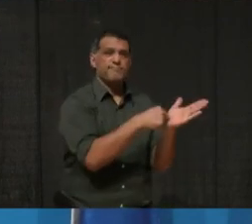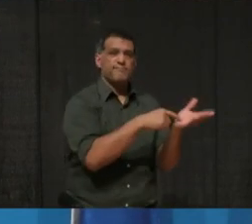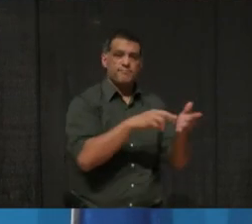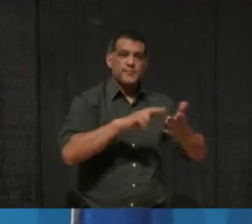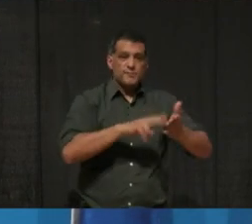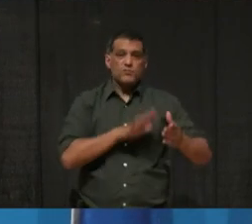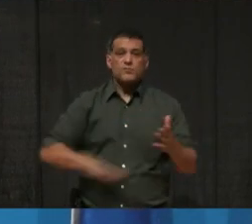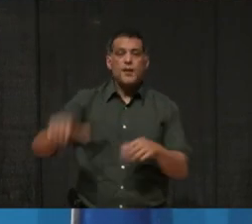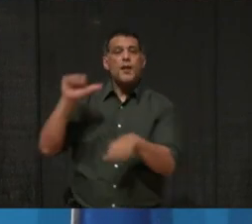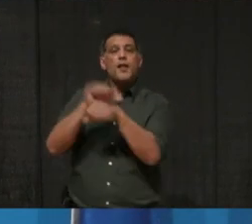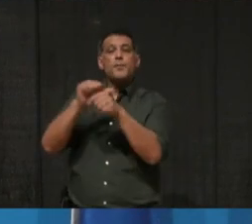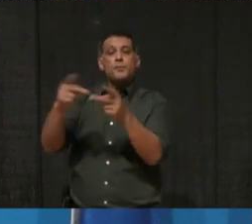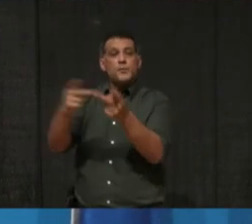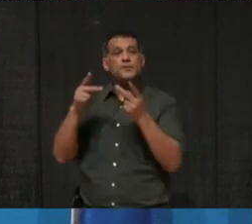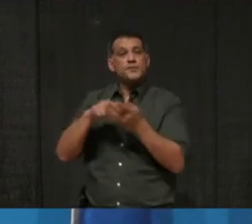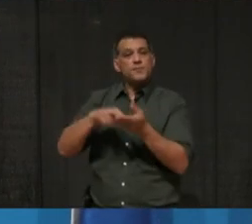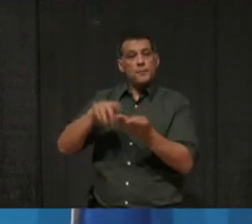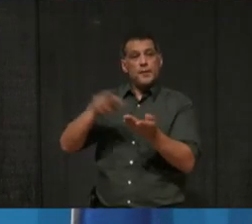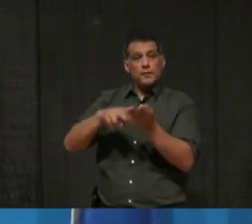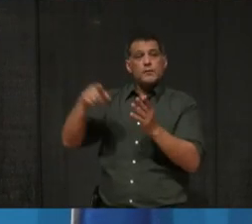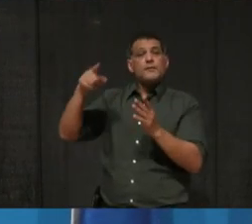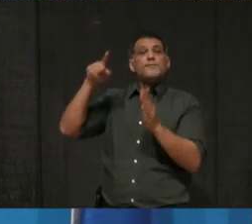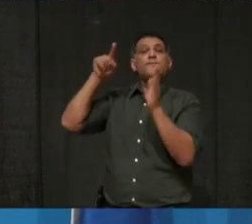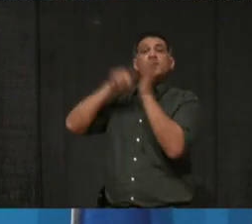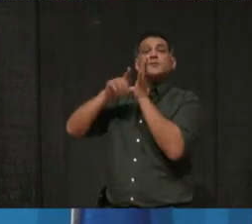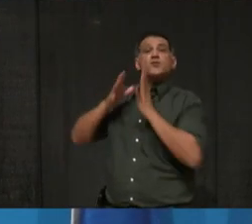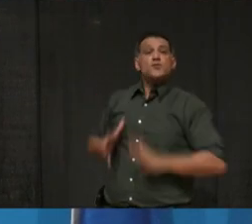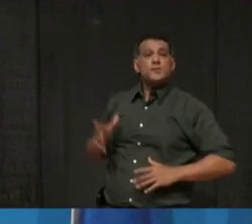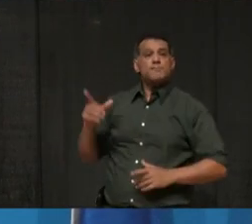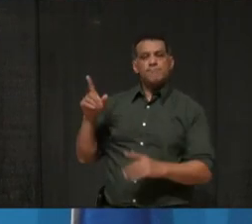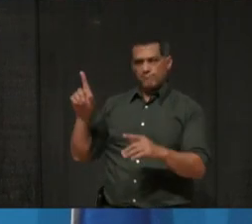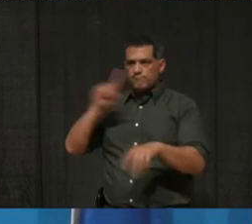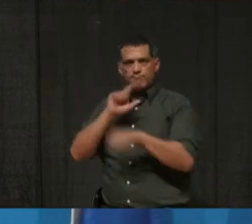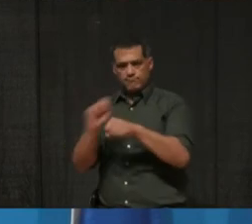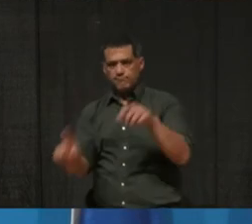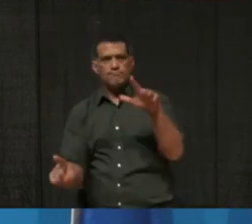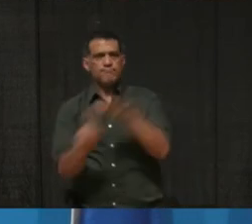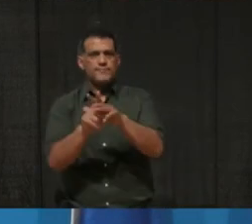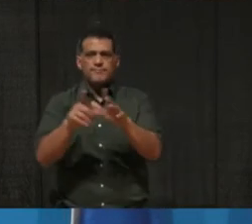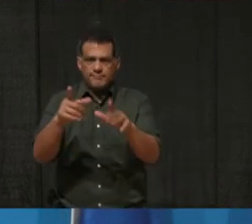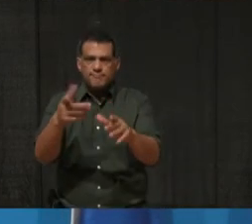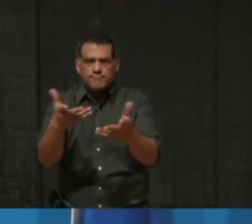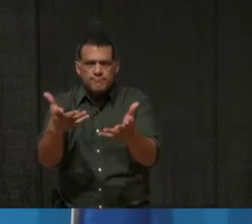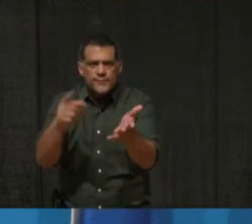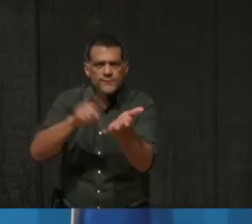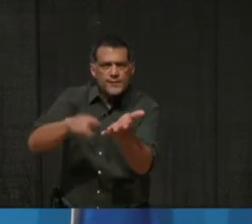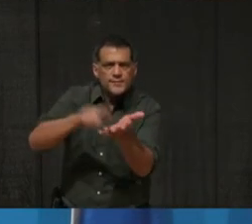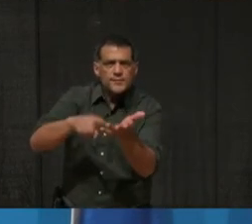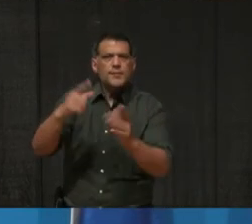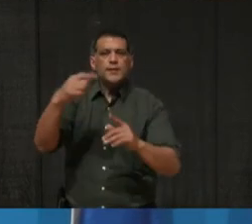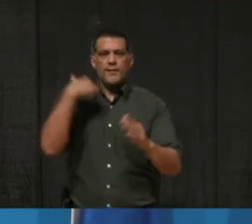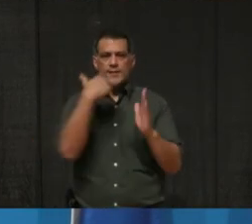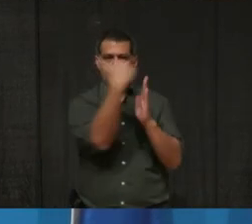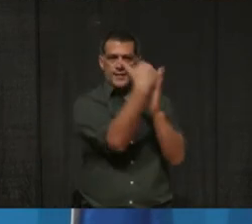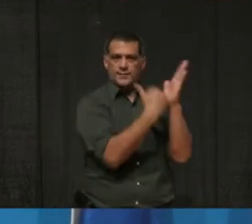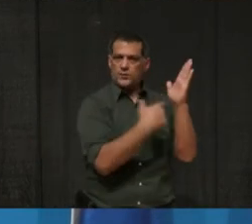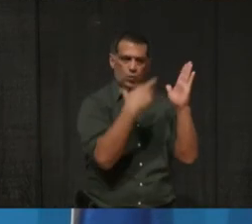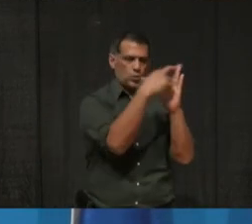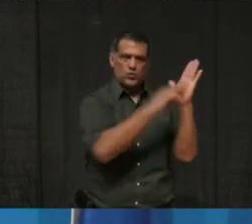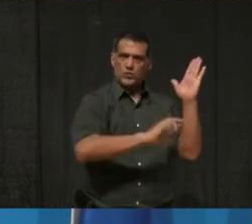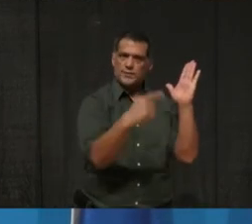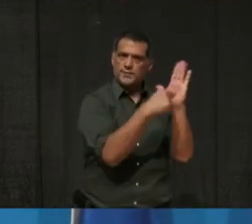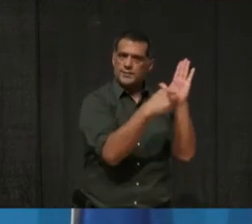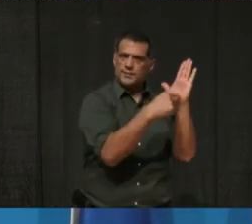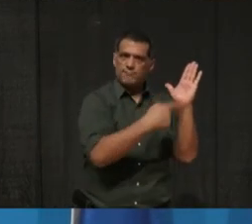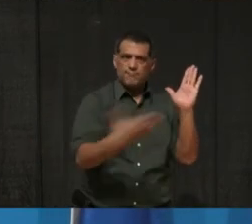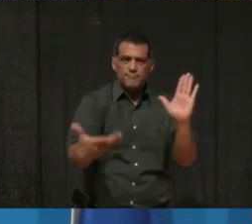of inspectors that our Ministry of Labour partners are able to engage, my understanding is that regulations limit